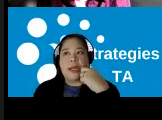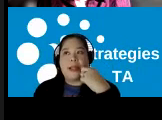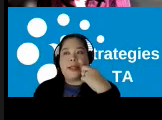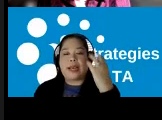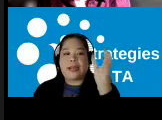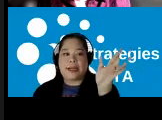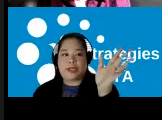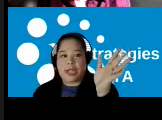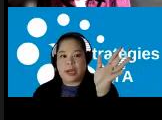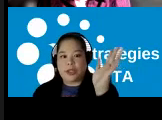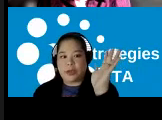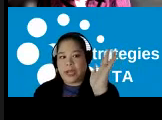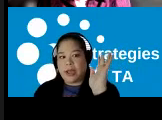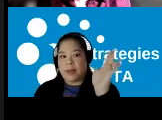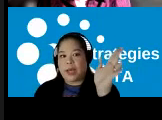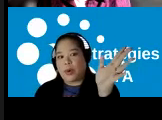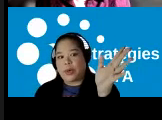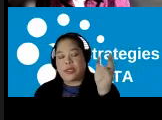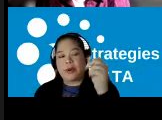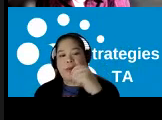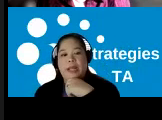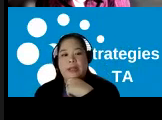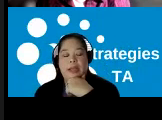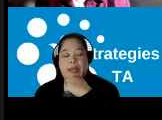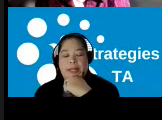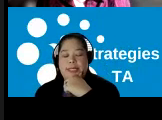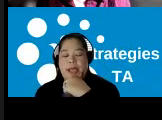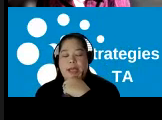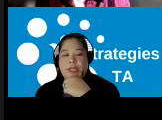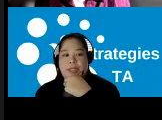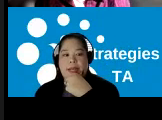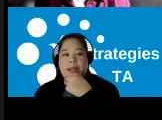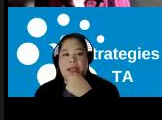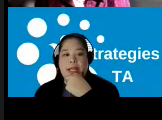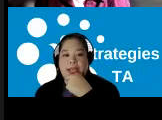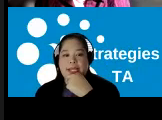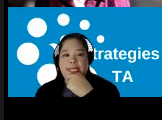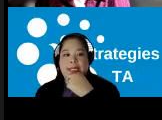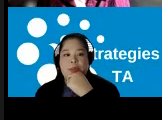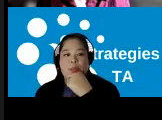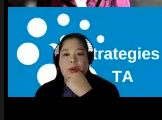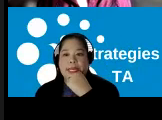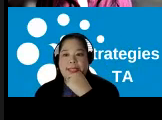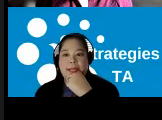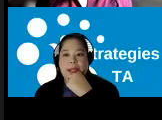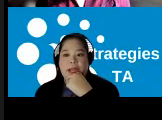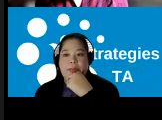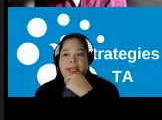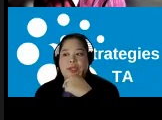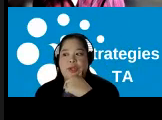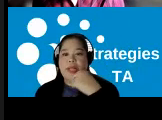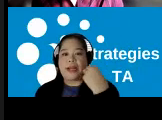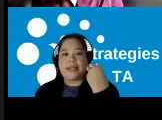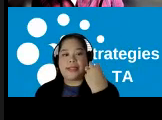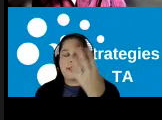systems, that is actually should be a cornerstone in the discussions and in the ideas and the work, is